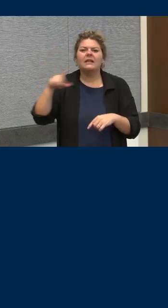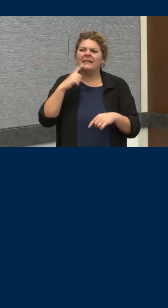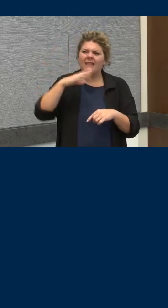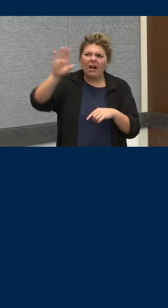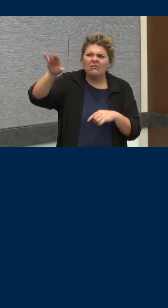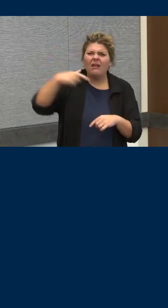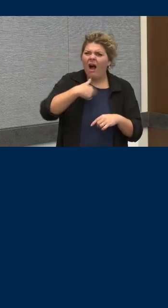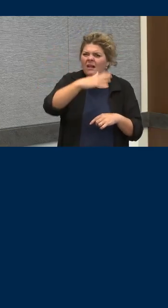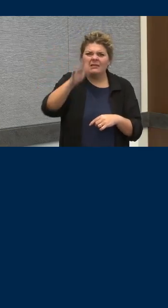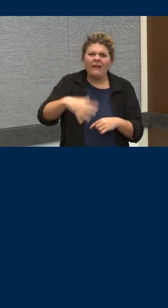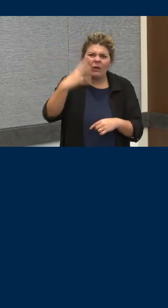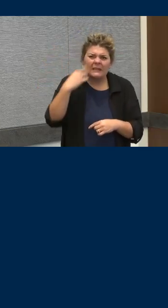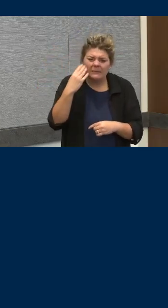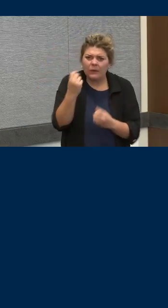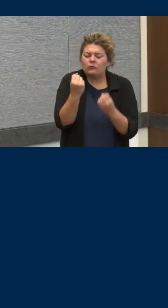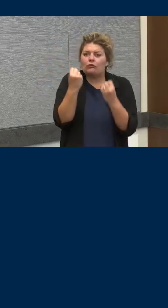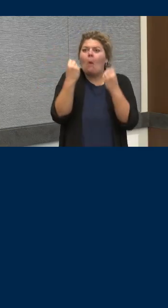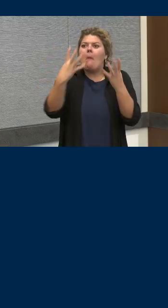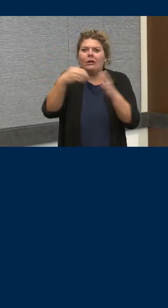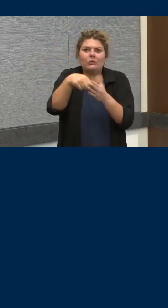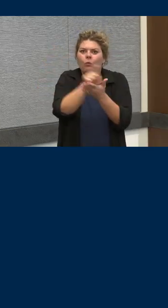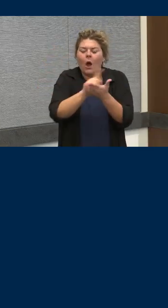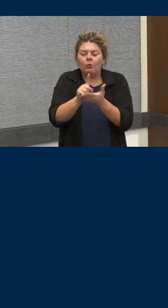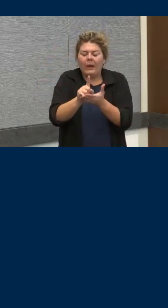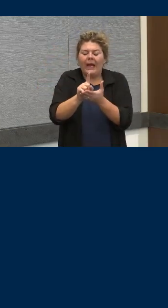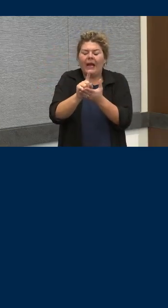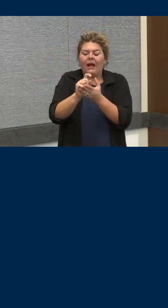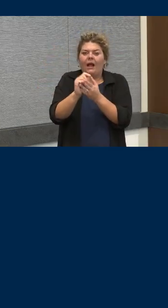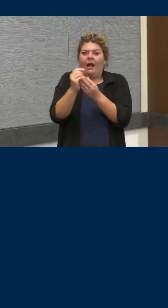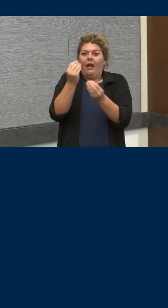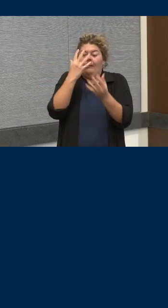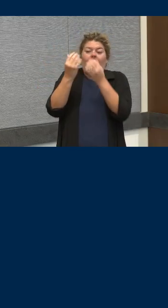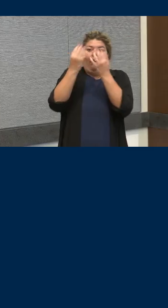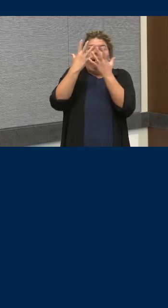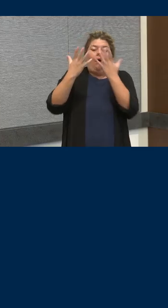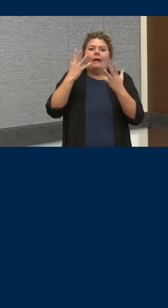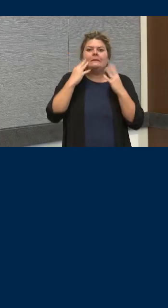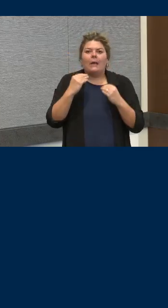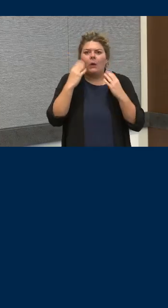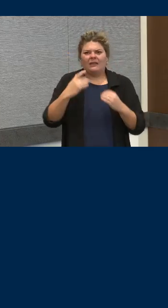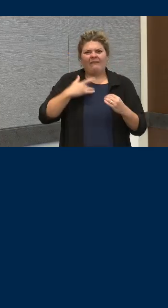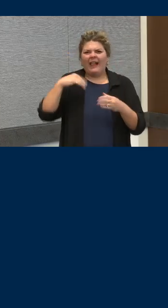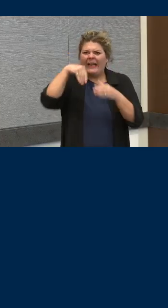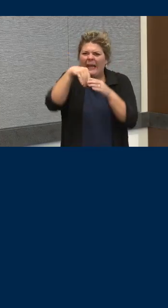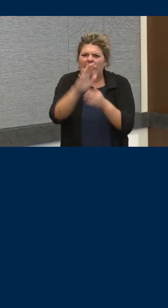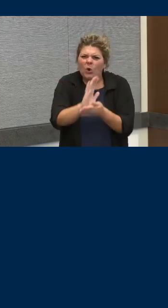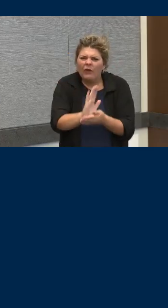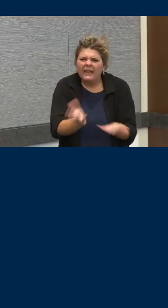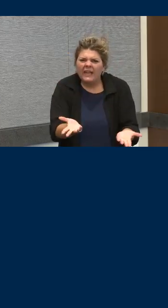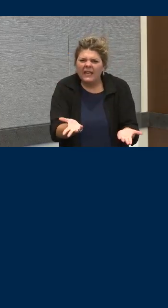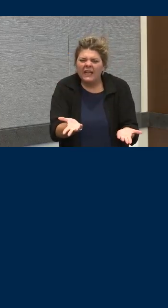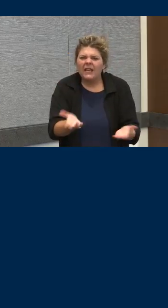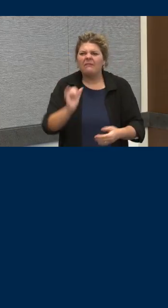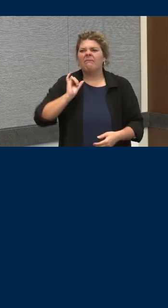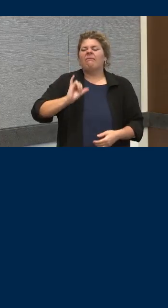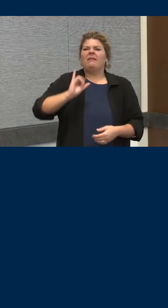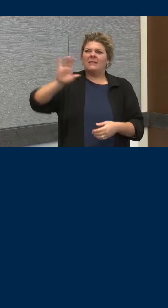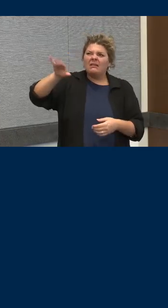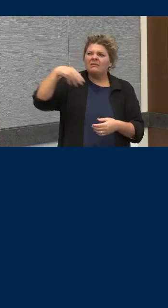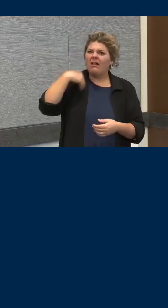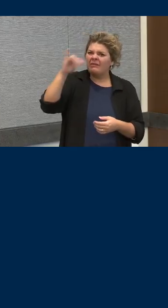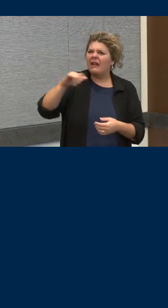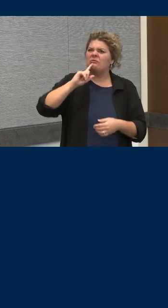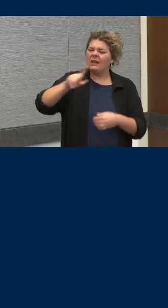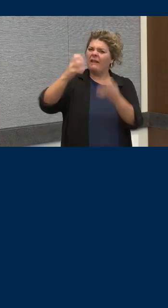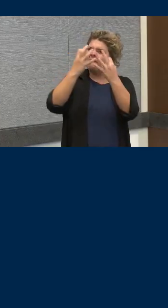I experienced so much in 1 week as here. I feel as if I'm in a film," he wrote. "This is really a